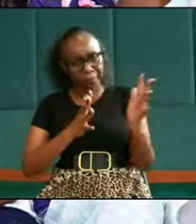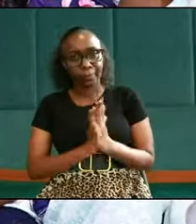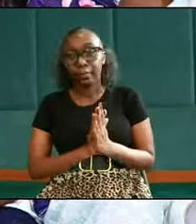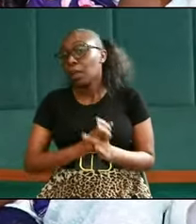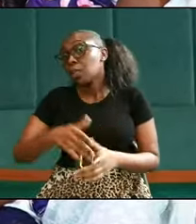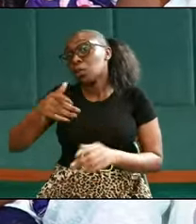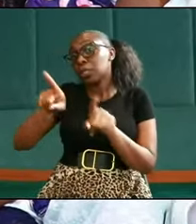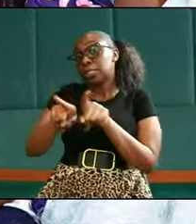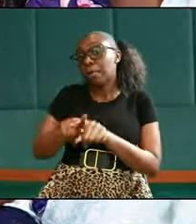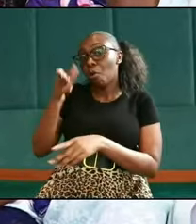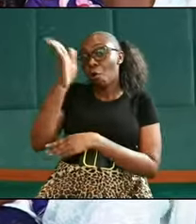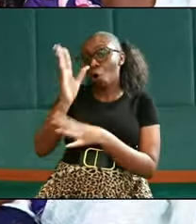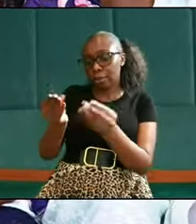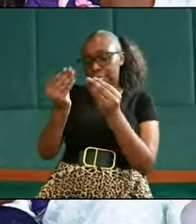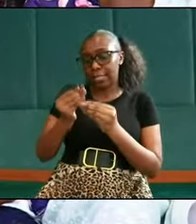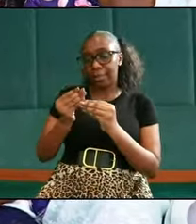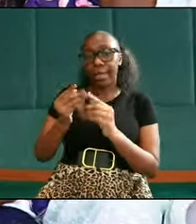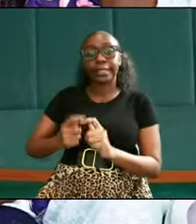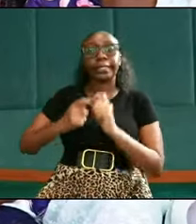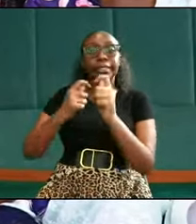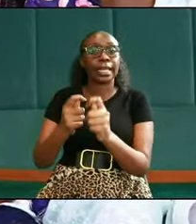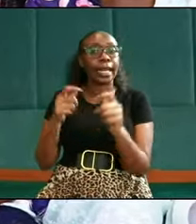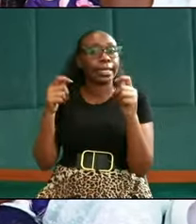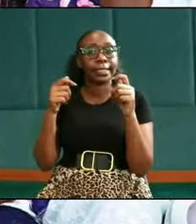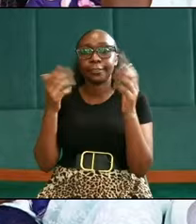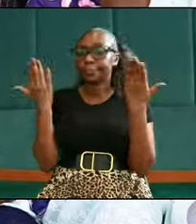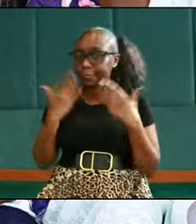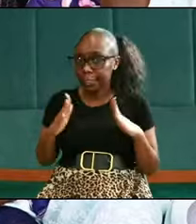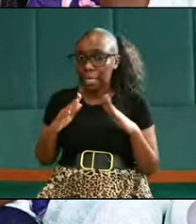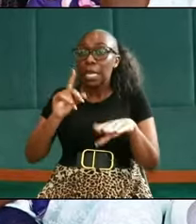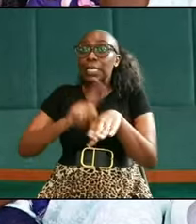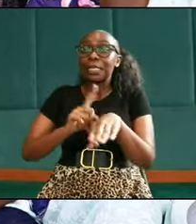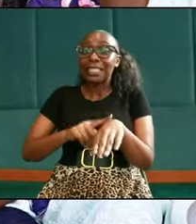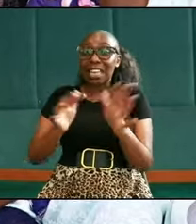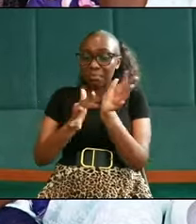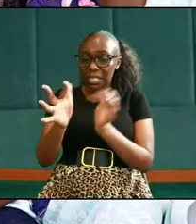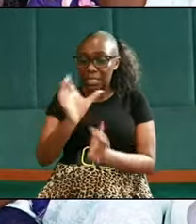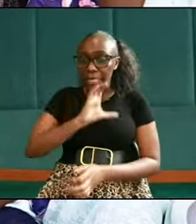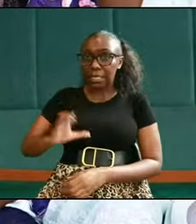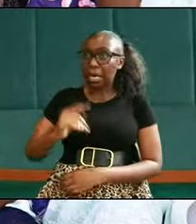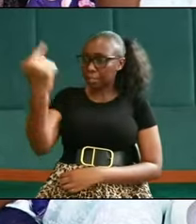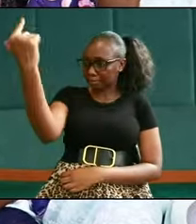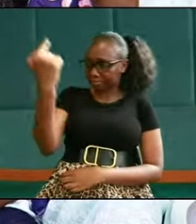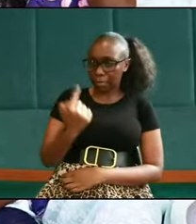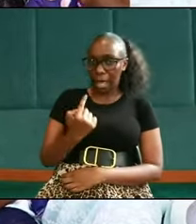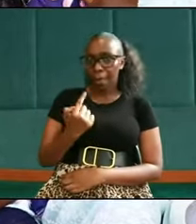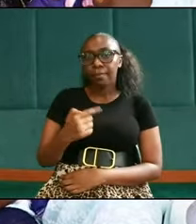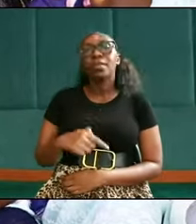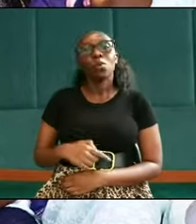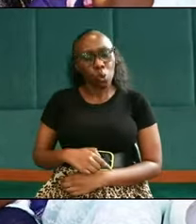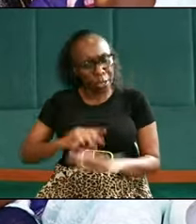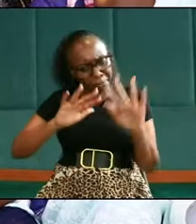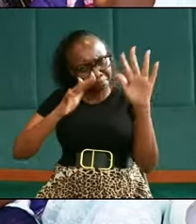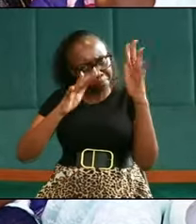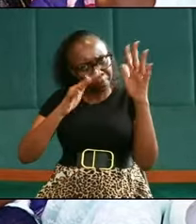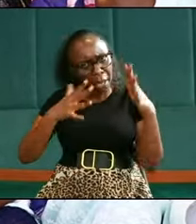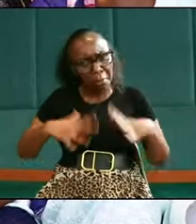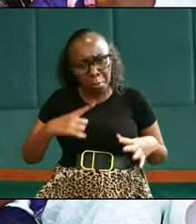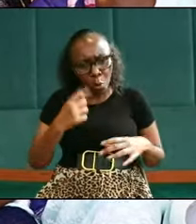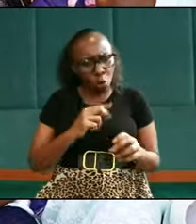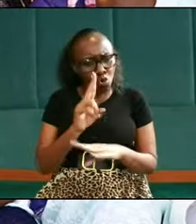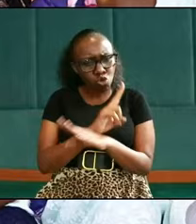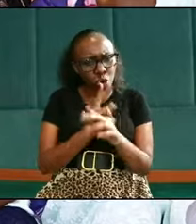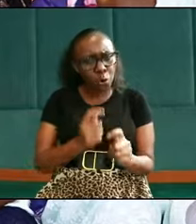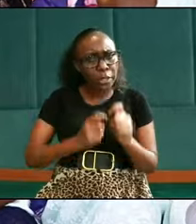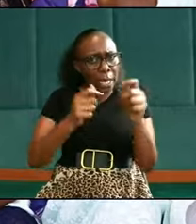given us talents. And when Christ shall return, he will commend those who have used their talents well. And where do we